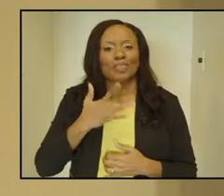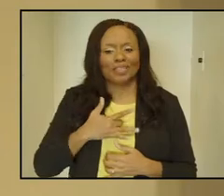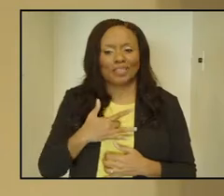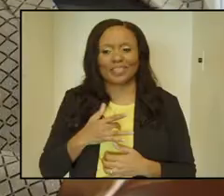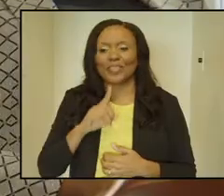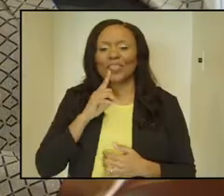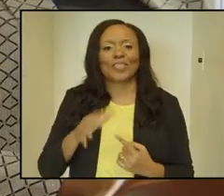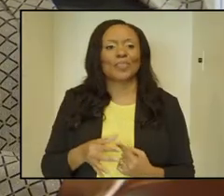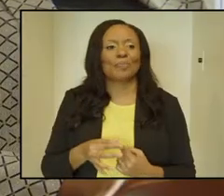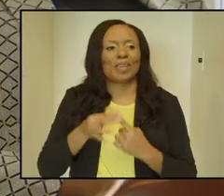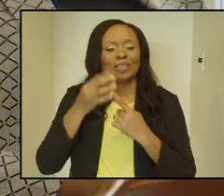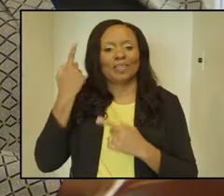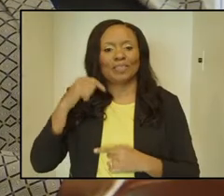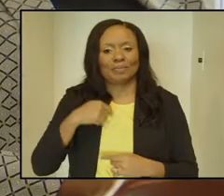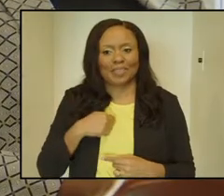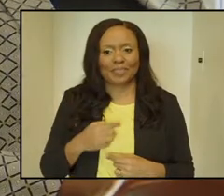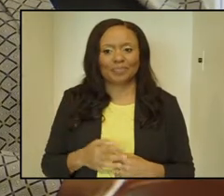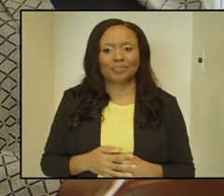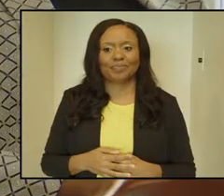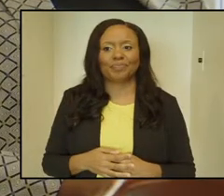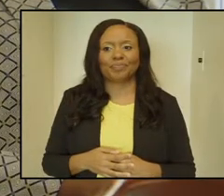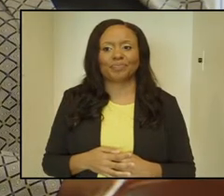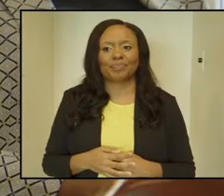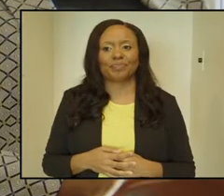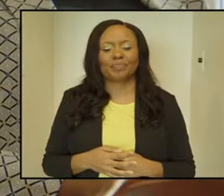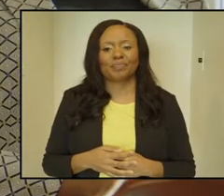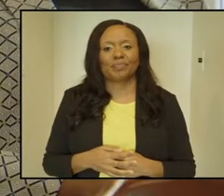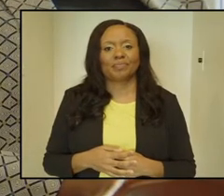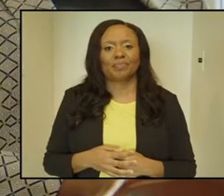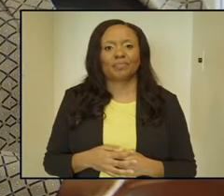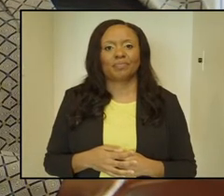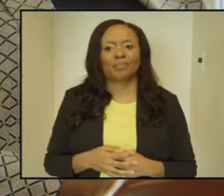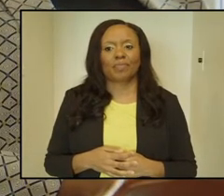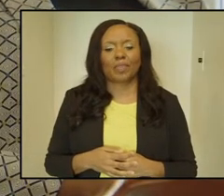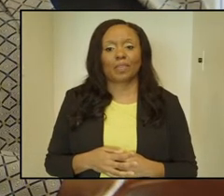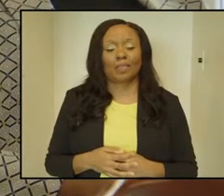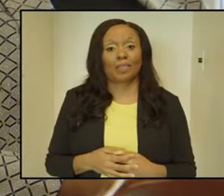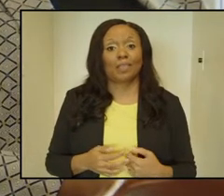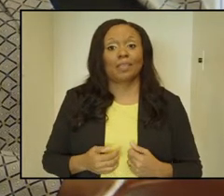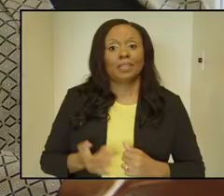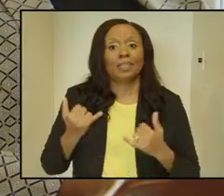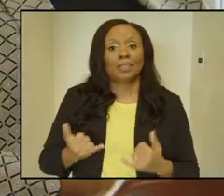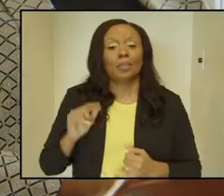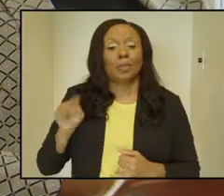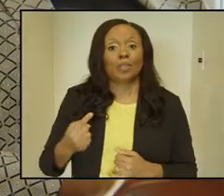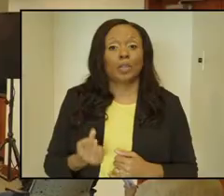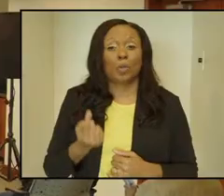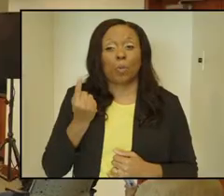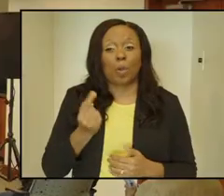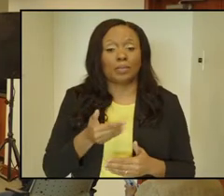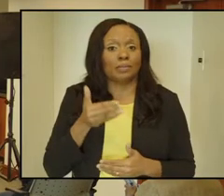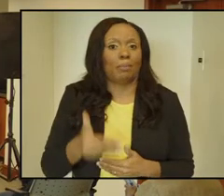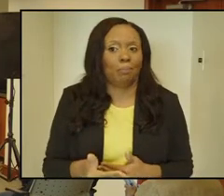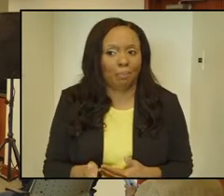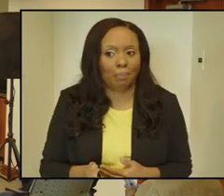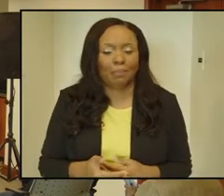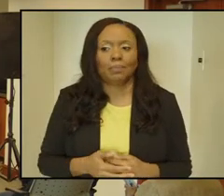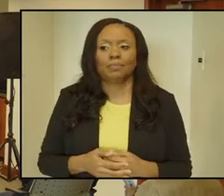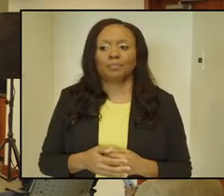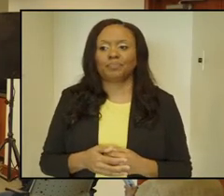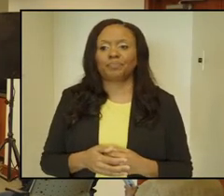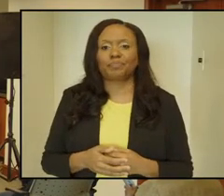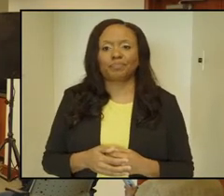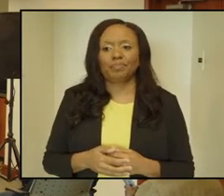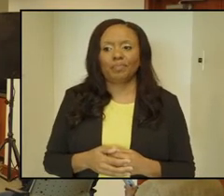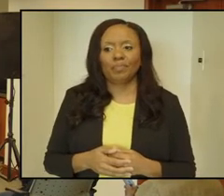here. And to believe that this is just but one step in that process. And why do I say so? Yes, you